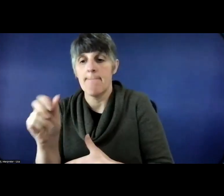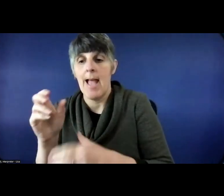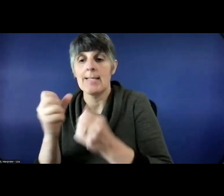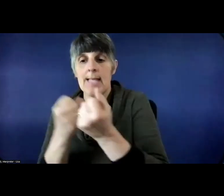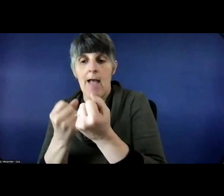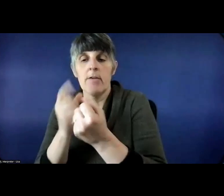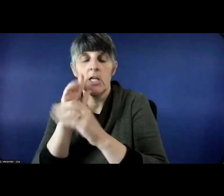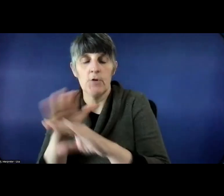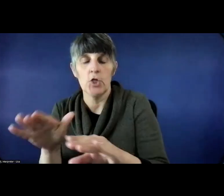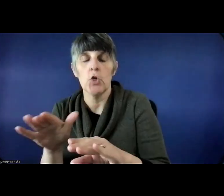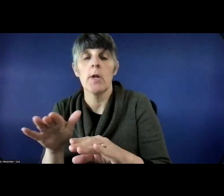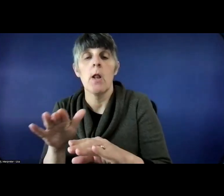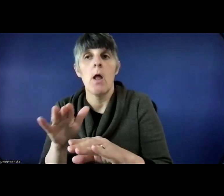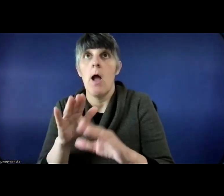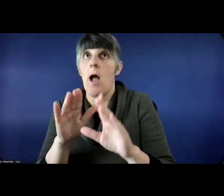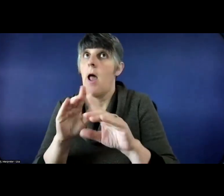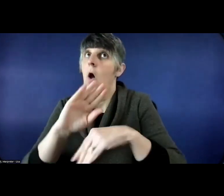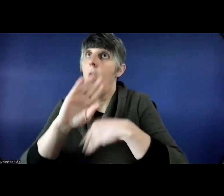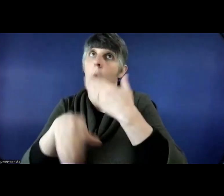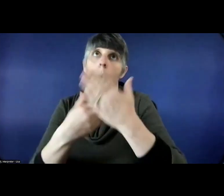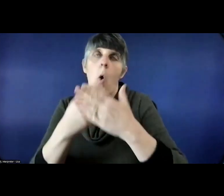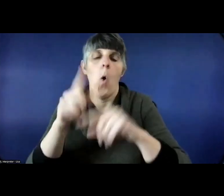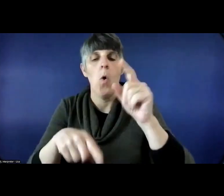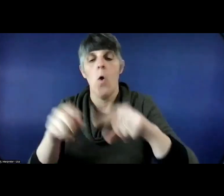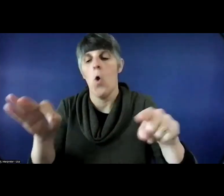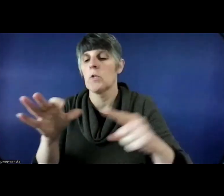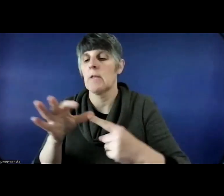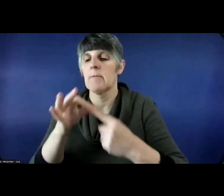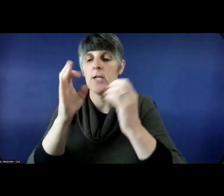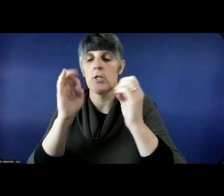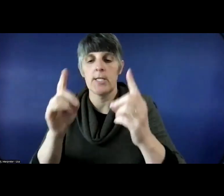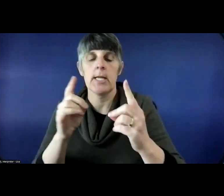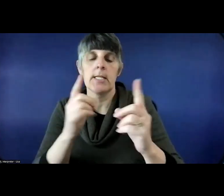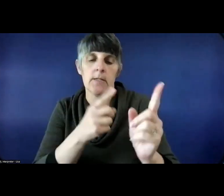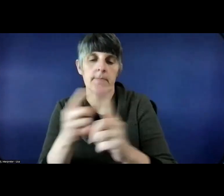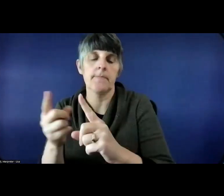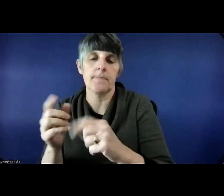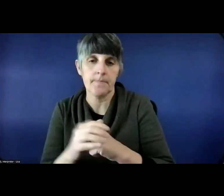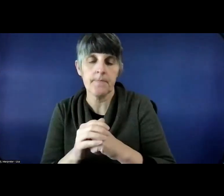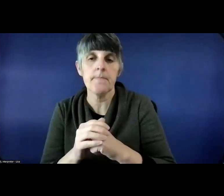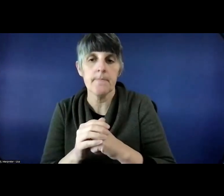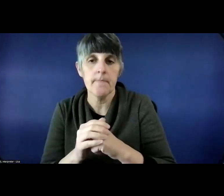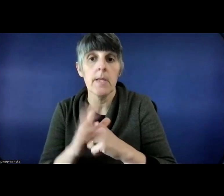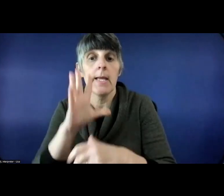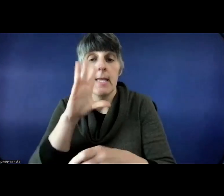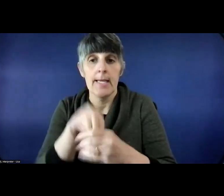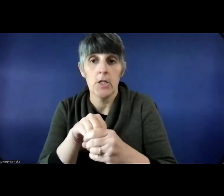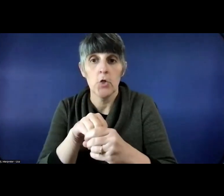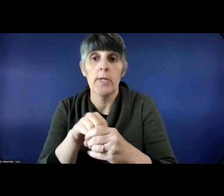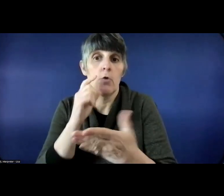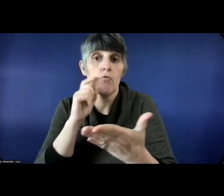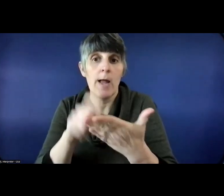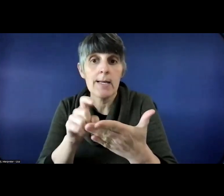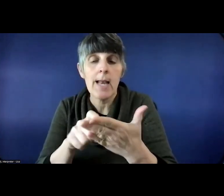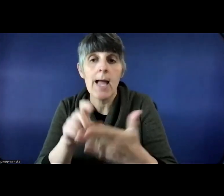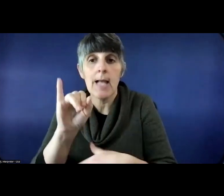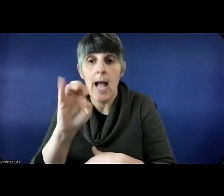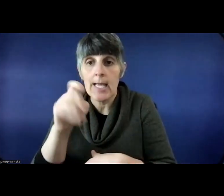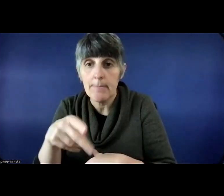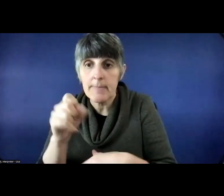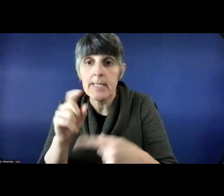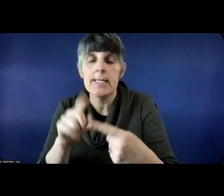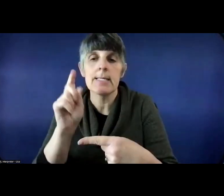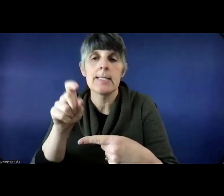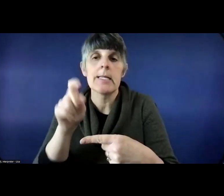for Children on a whole host of special education initiatives, including recognizing IEPs